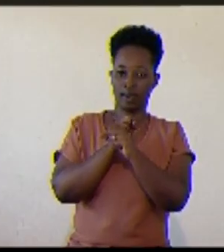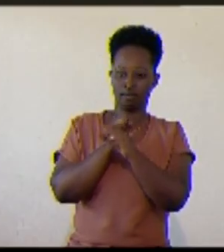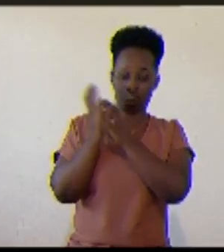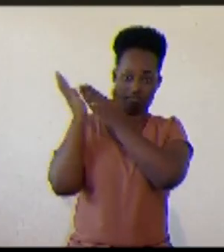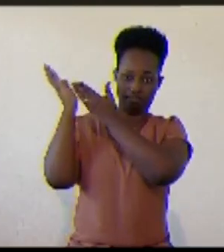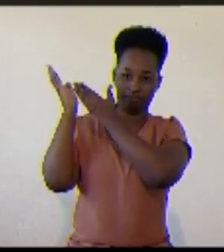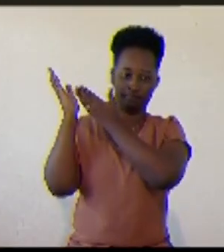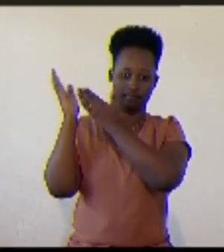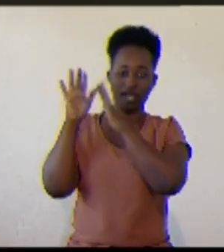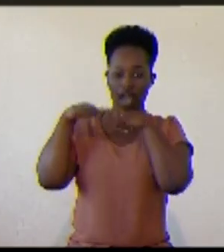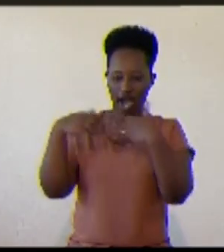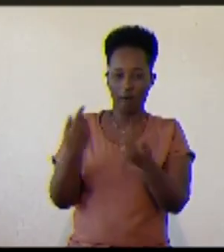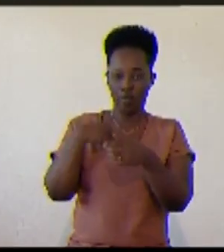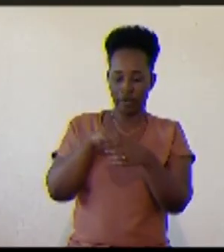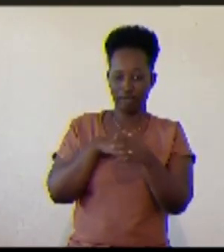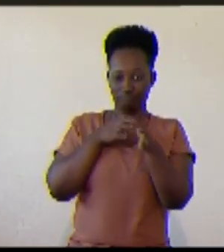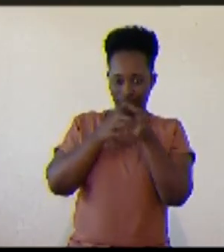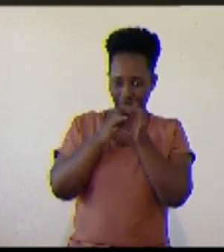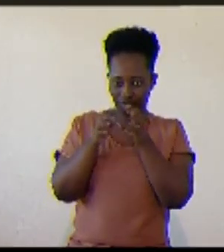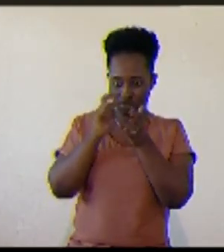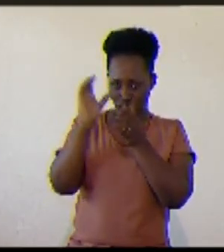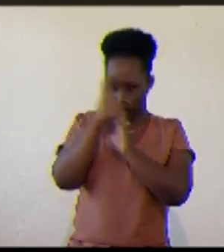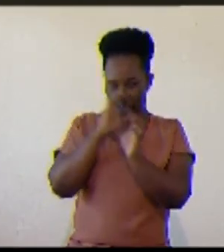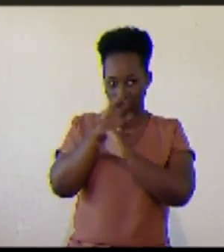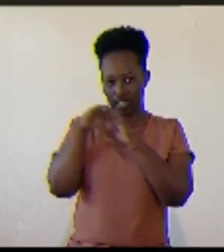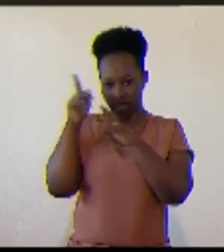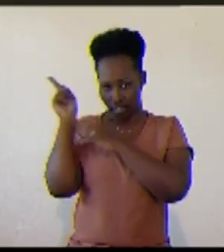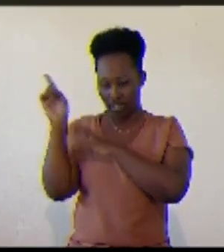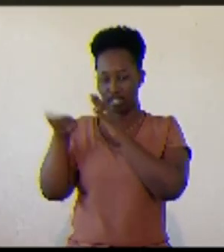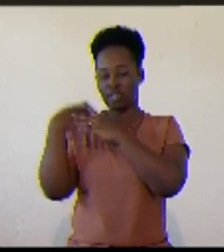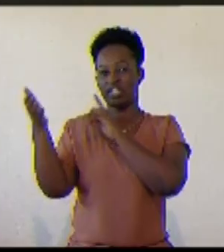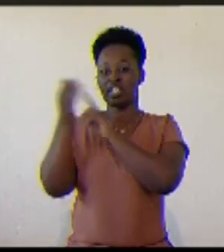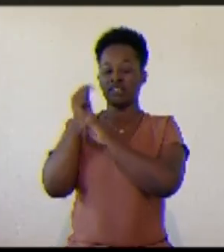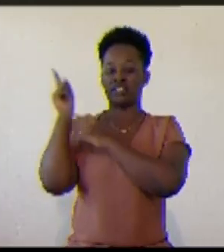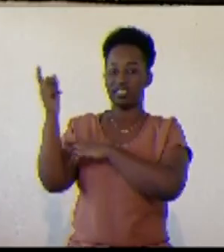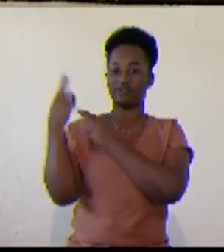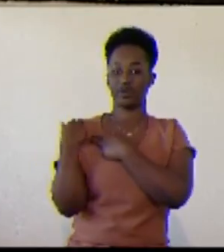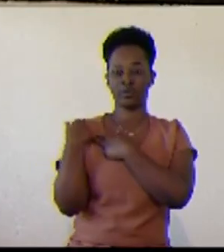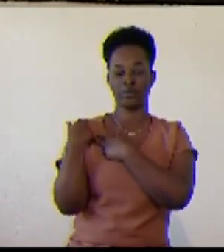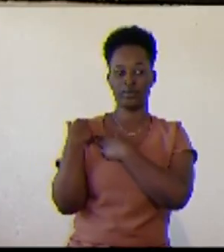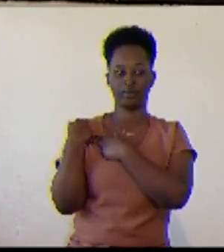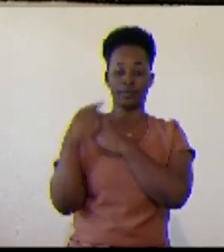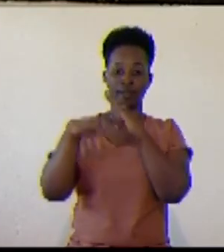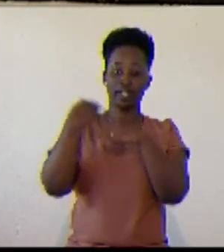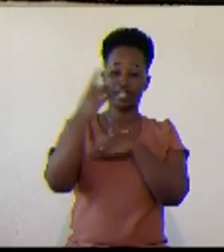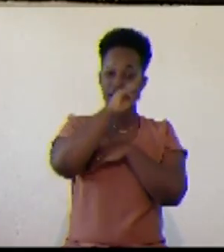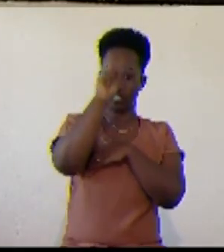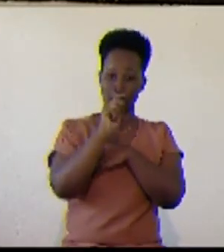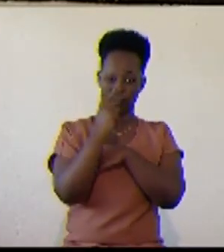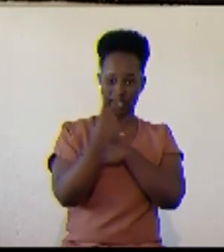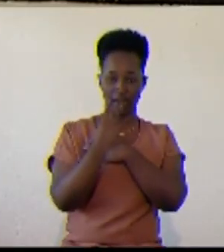this one. How we have differentiated this to come up with this function. Then question